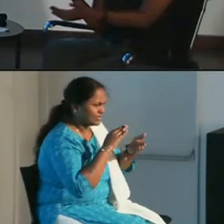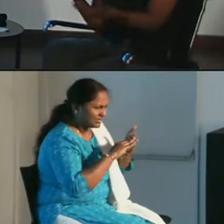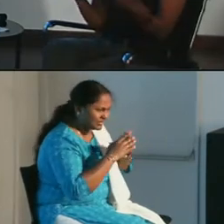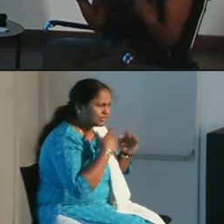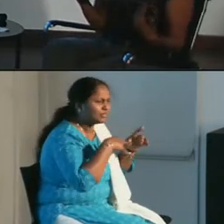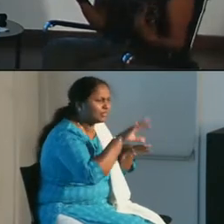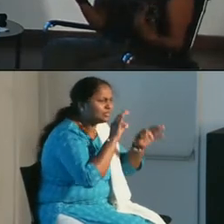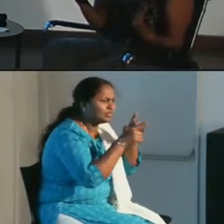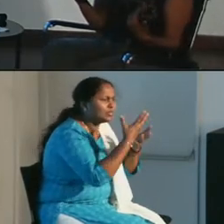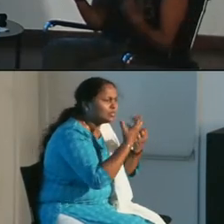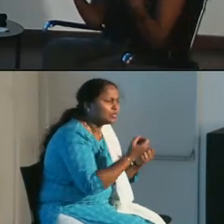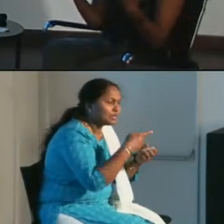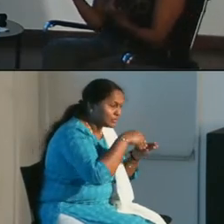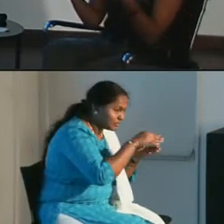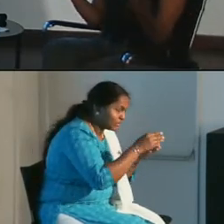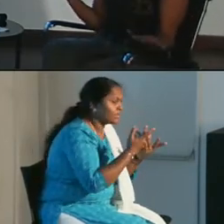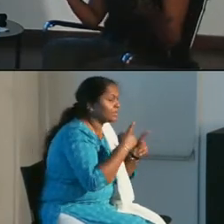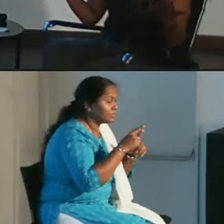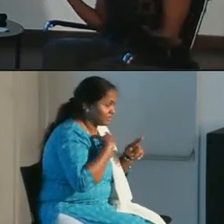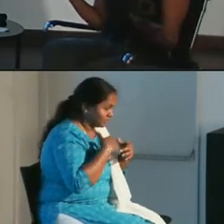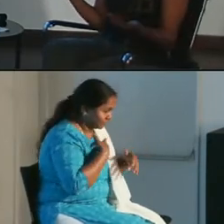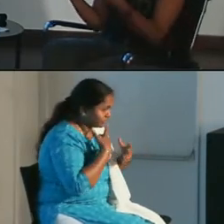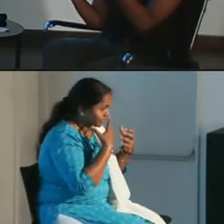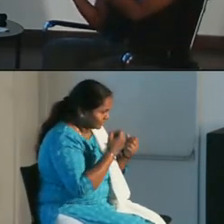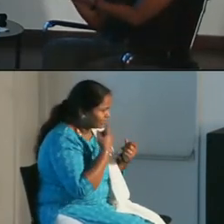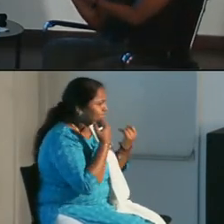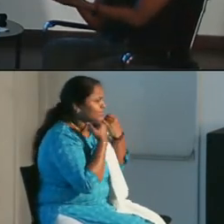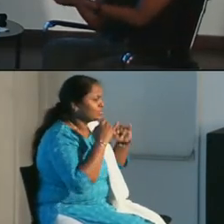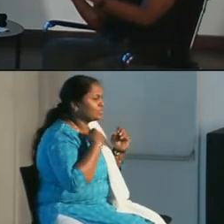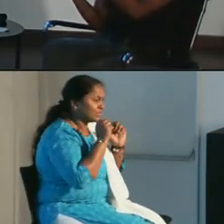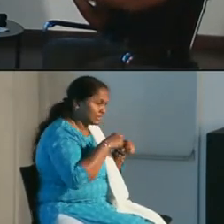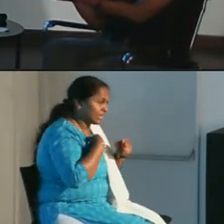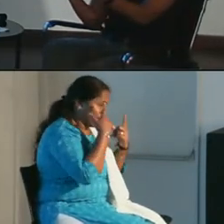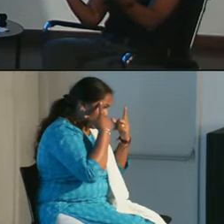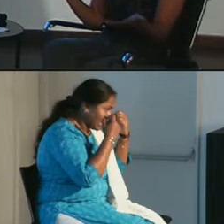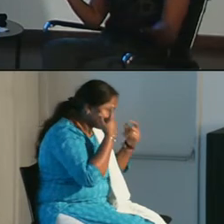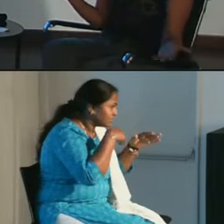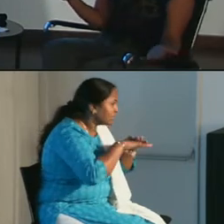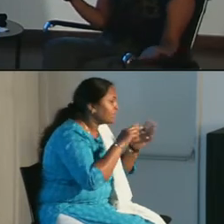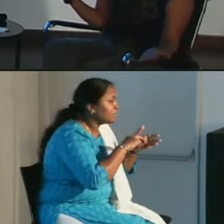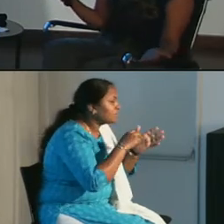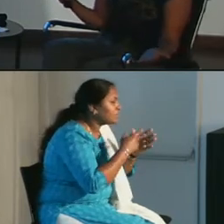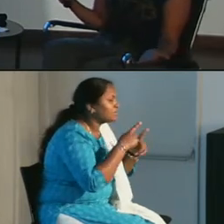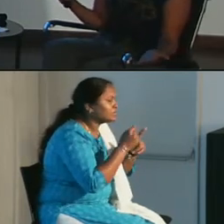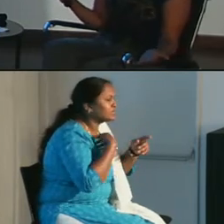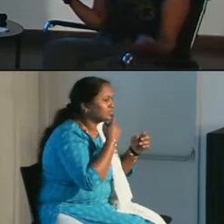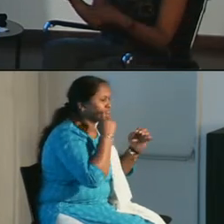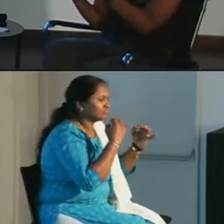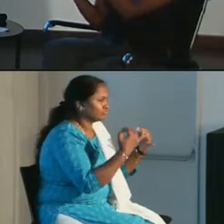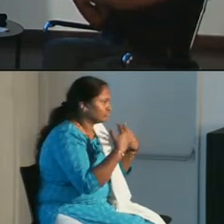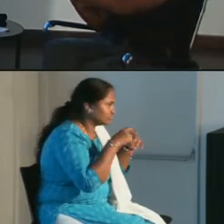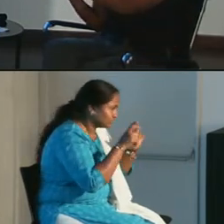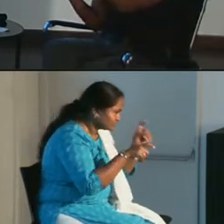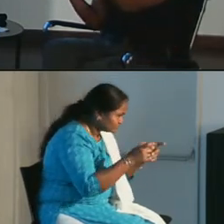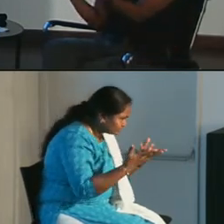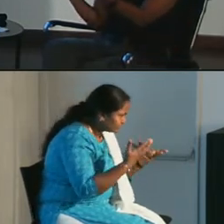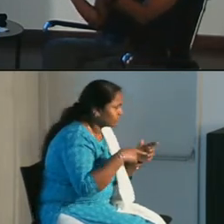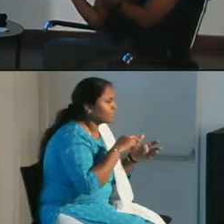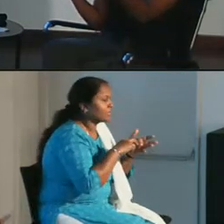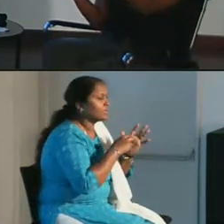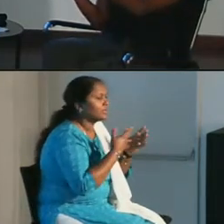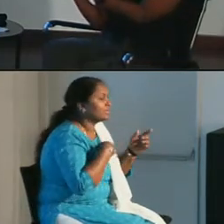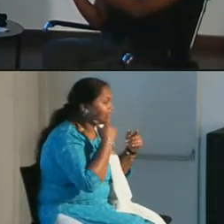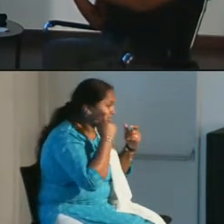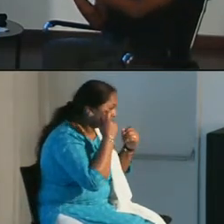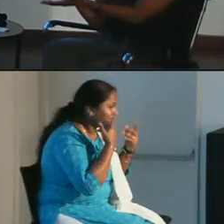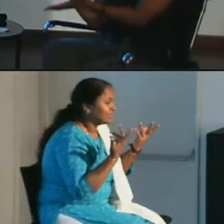out what it is they want to paint. But I feel that I'm an individual who can understand what it means to do something. What it means to understand